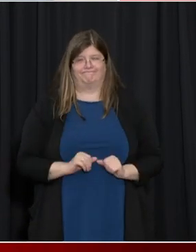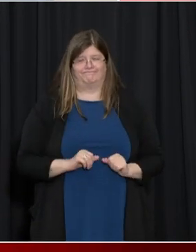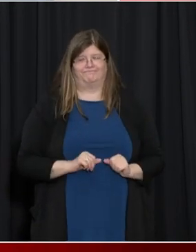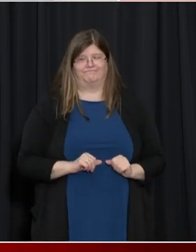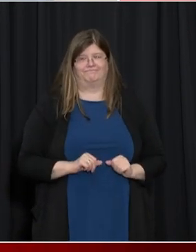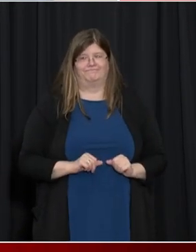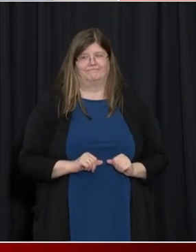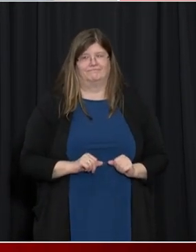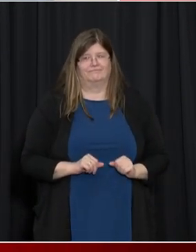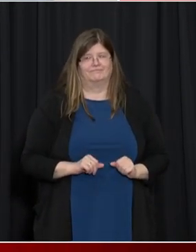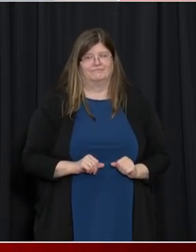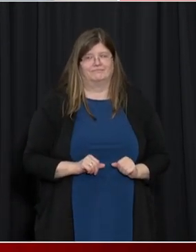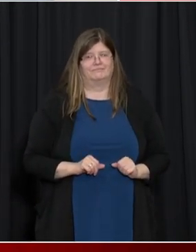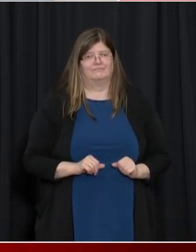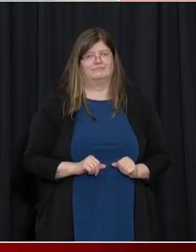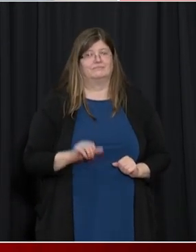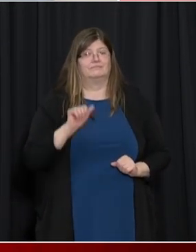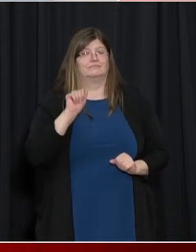Annalisa?